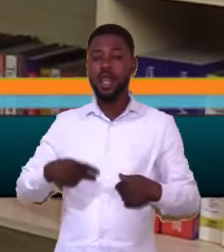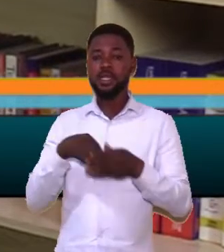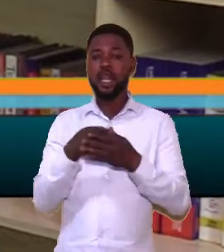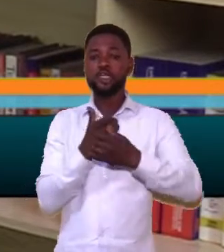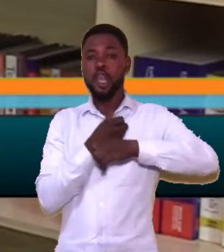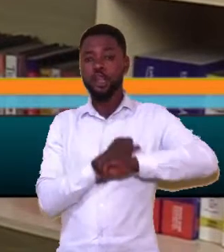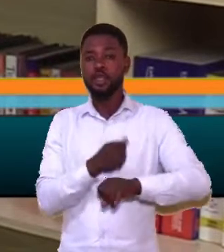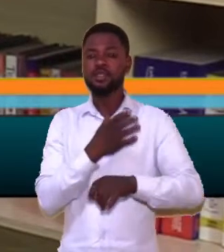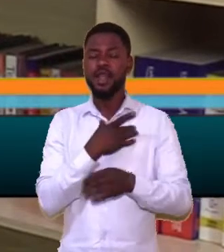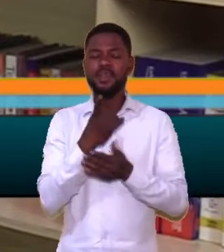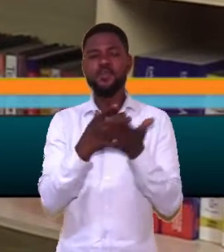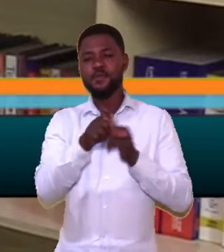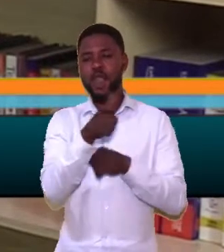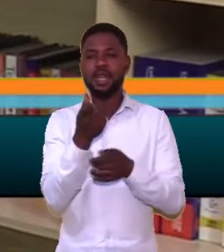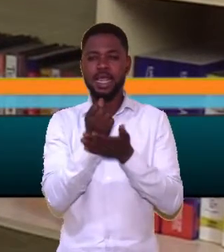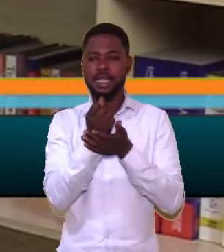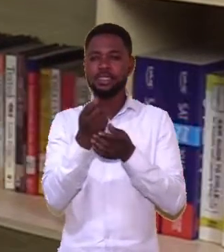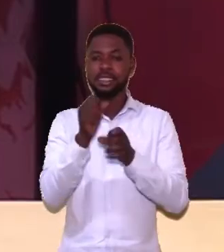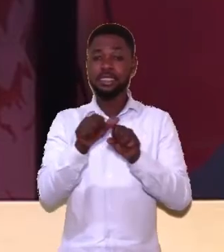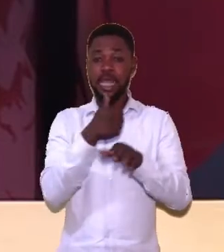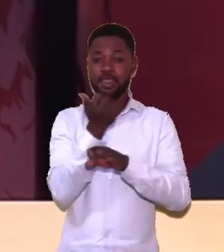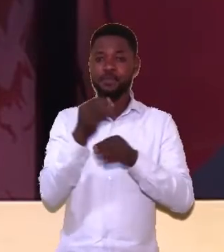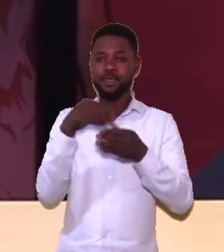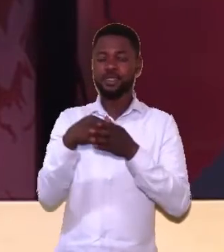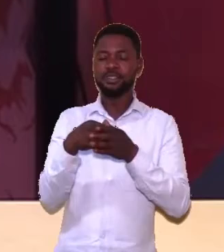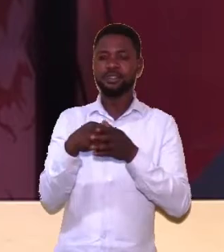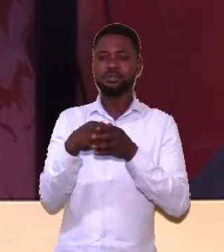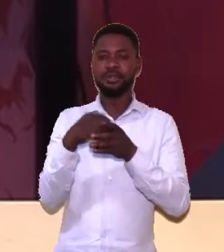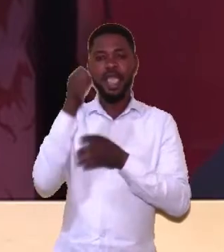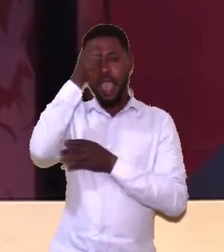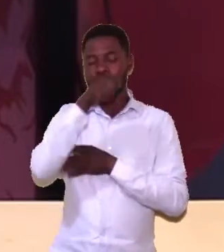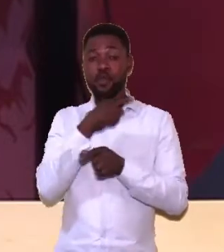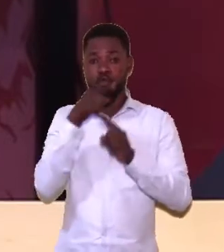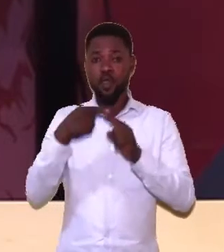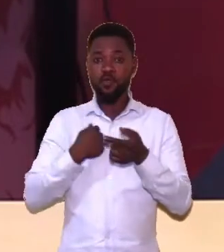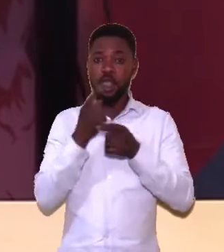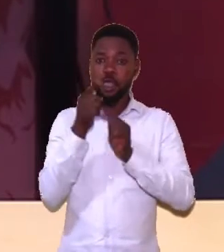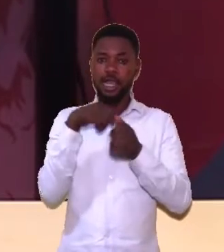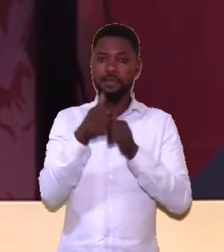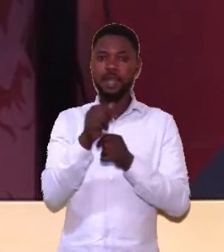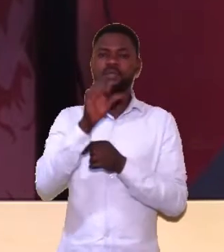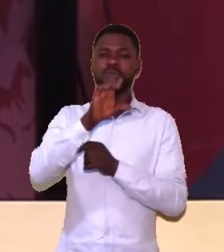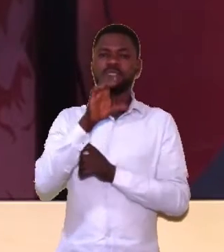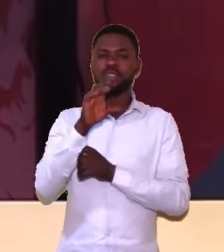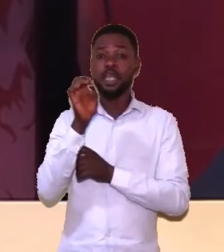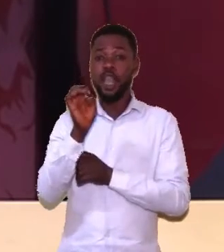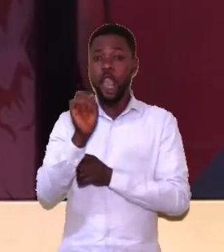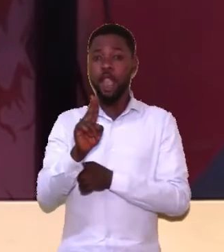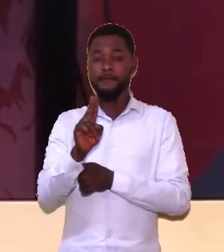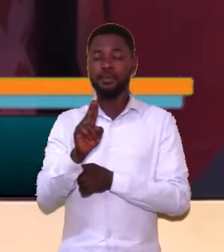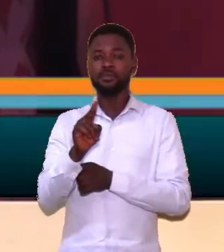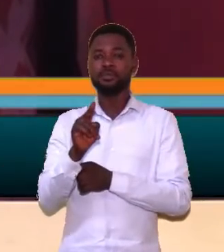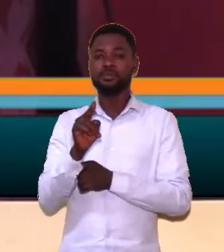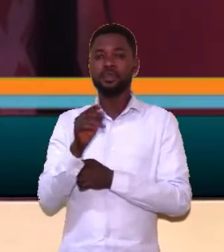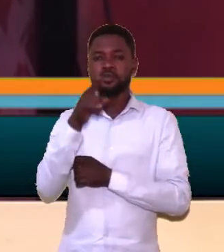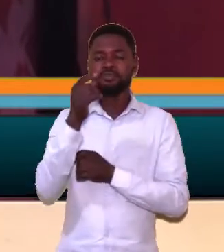security across different sectors in Africa. In Africa. When we say CC Hub, and we talk about CC Hub, what comes to mind is that a place where people